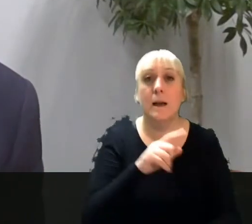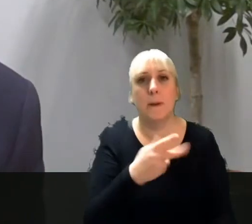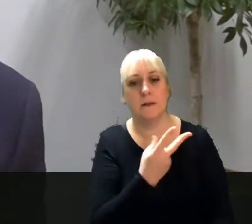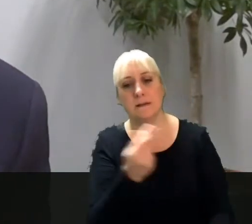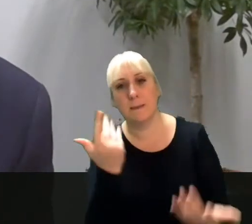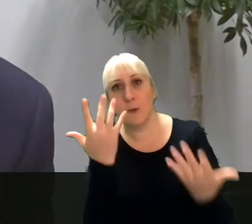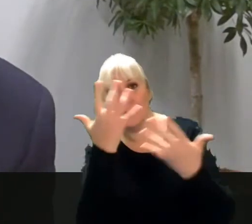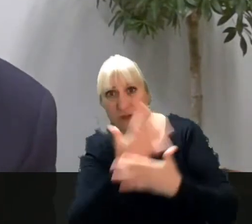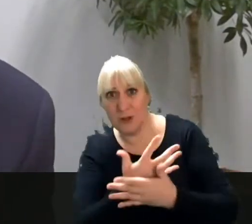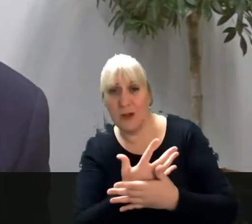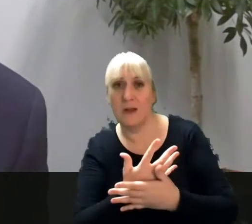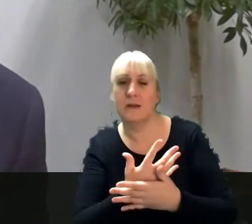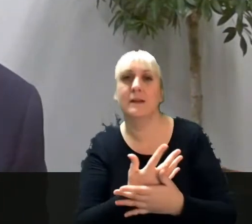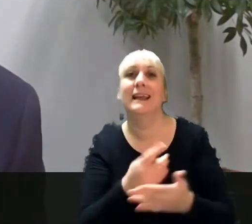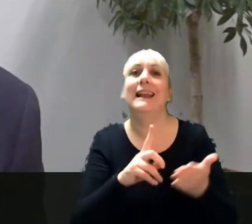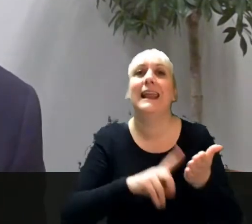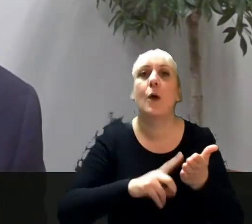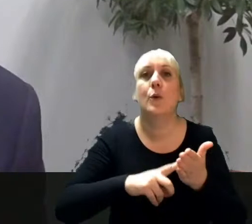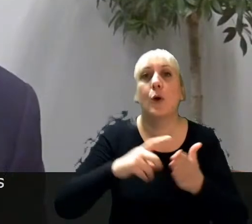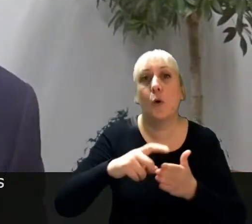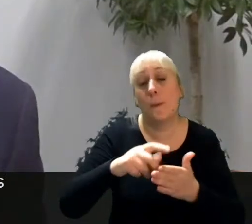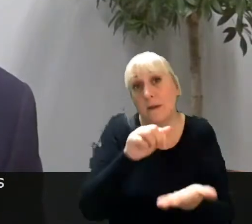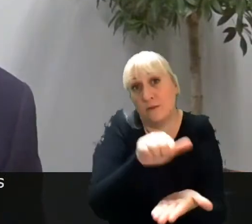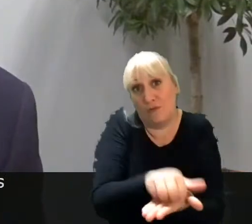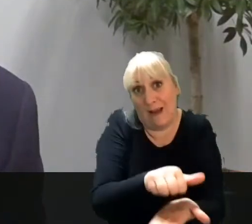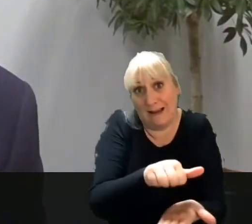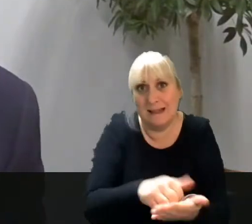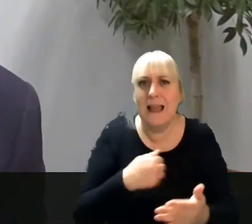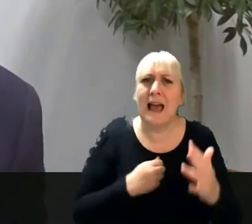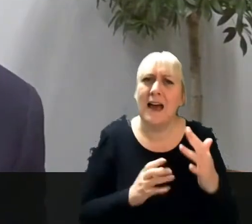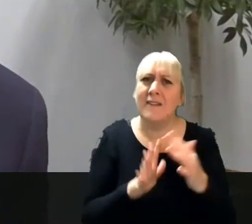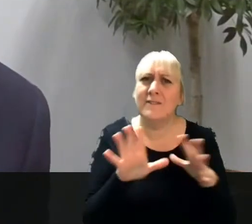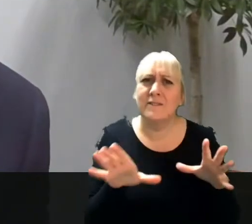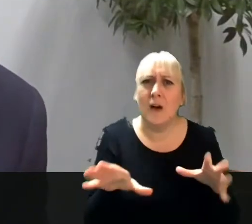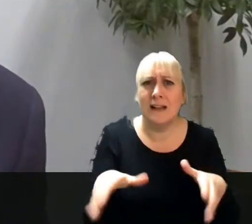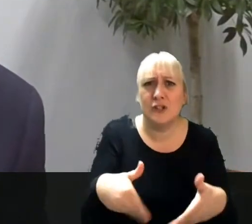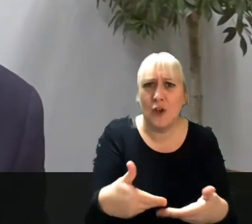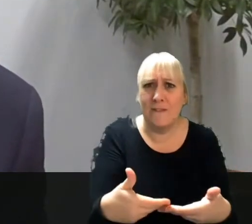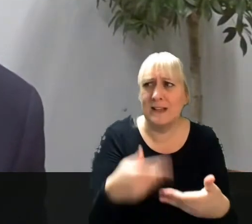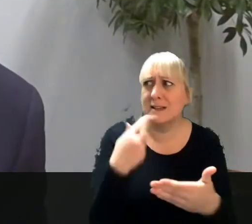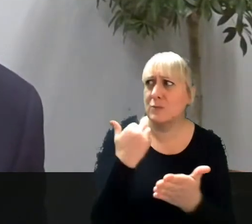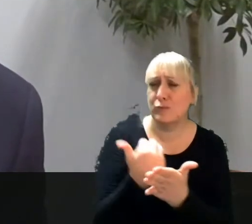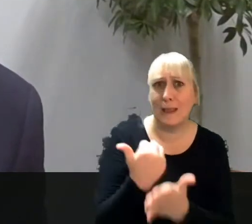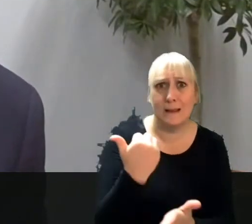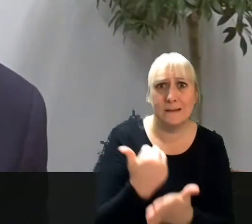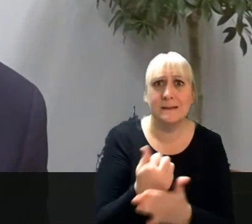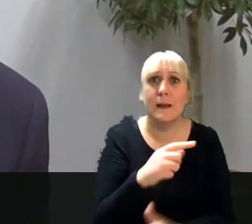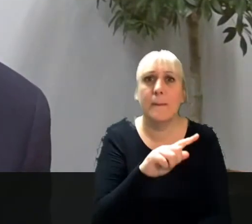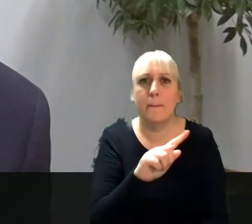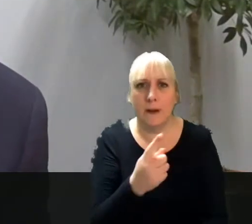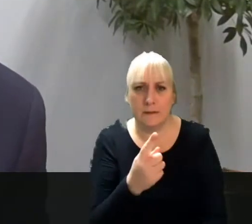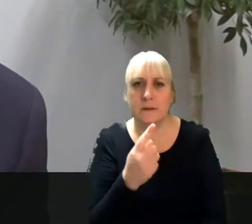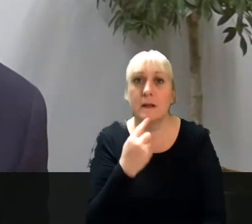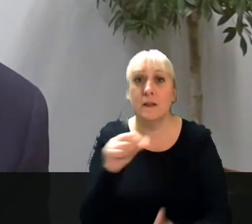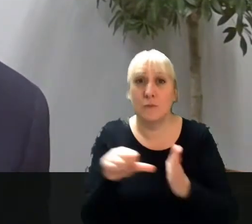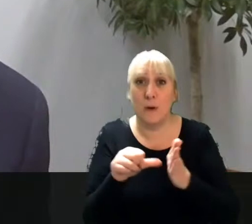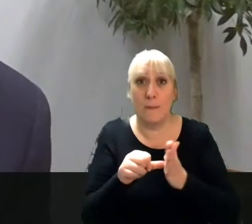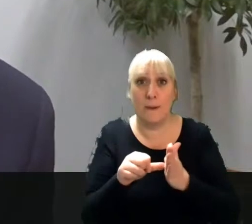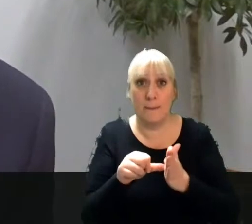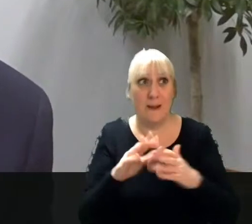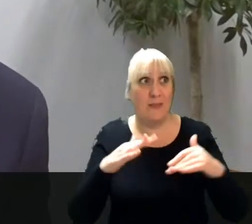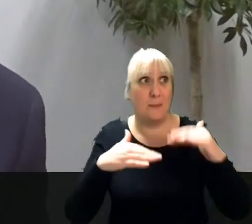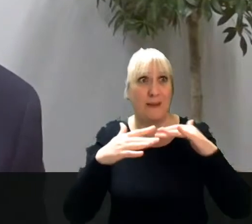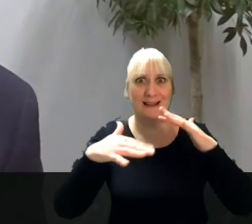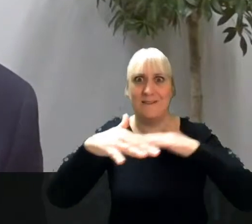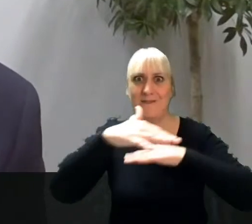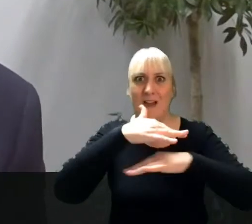Cooper said, as brilliant as our fire service is, they can't be sure now that the built environment they go into is what they think it's going